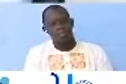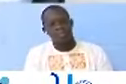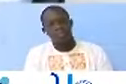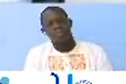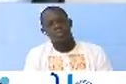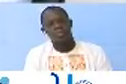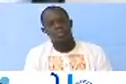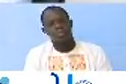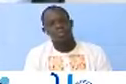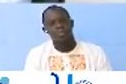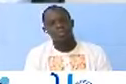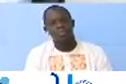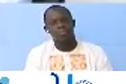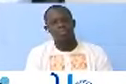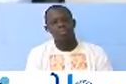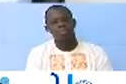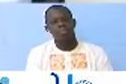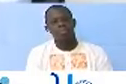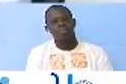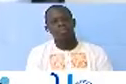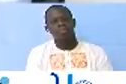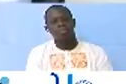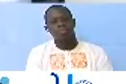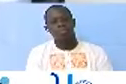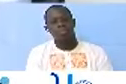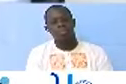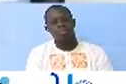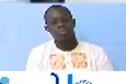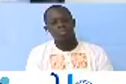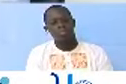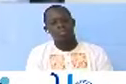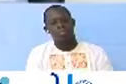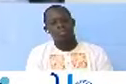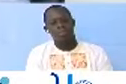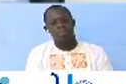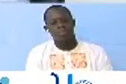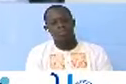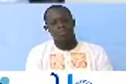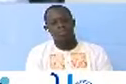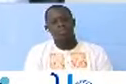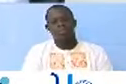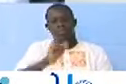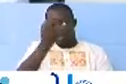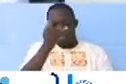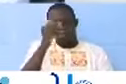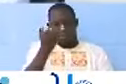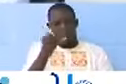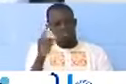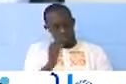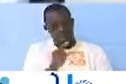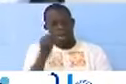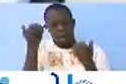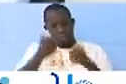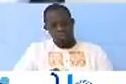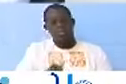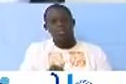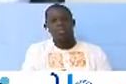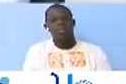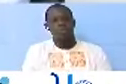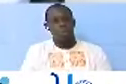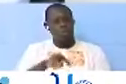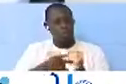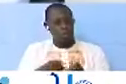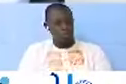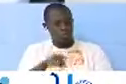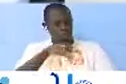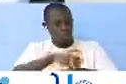menna kankan wala president Jammeh kankan yola fonyefo ah kata wolti yes that was it So do you hold the